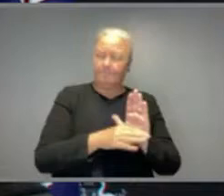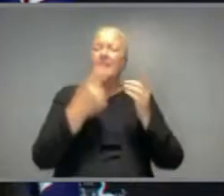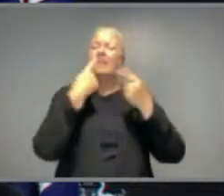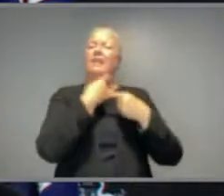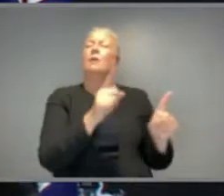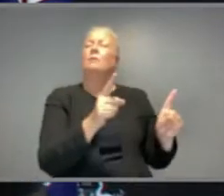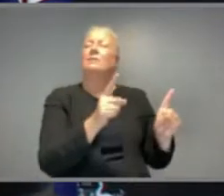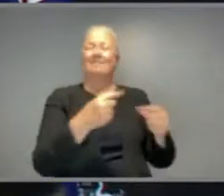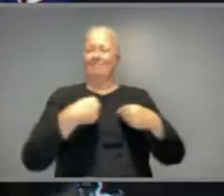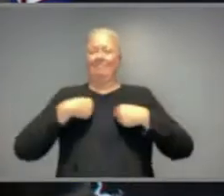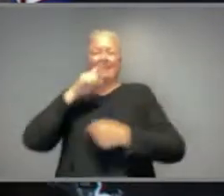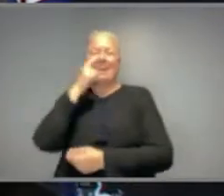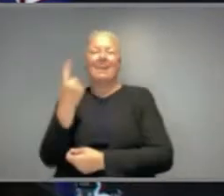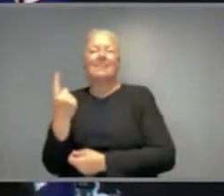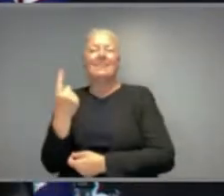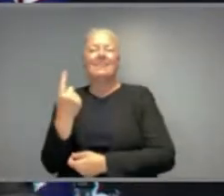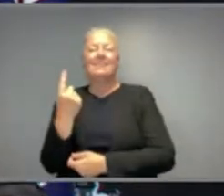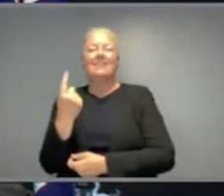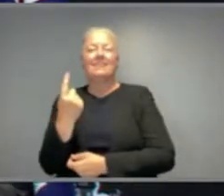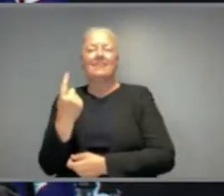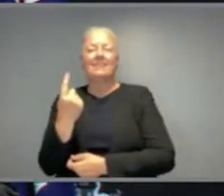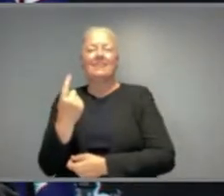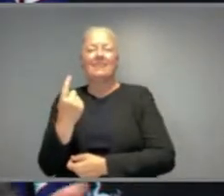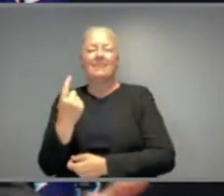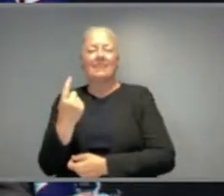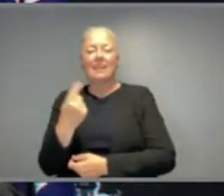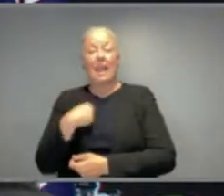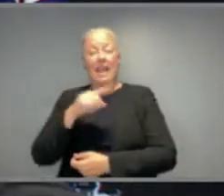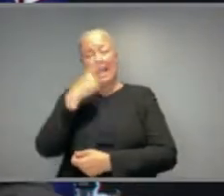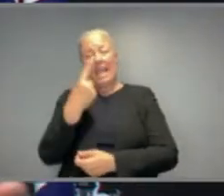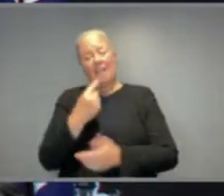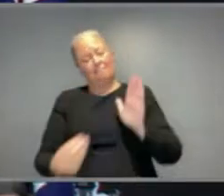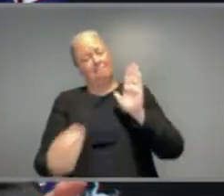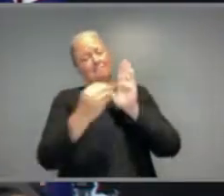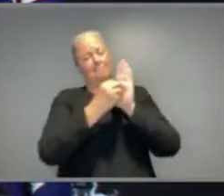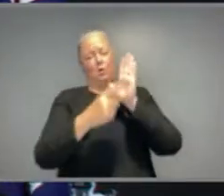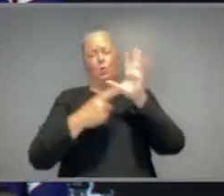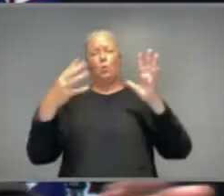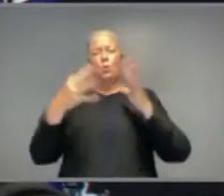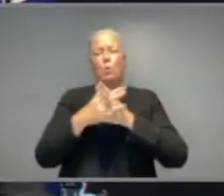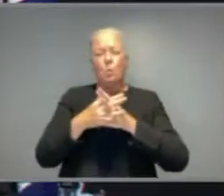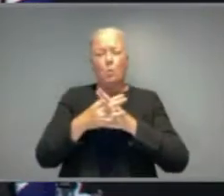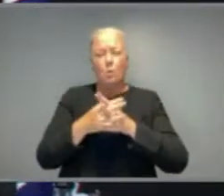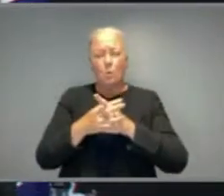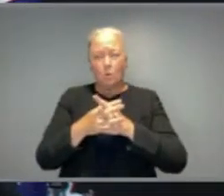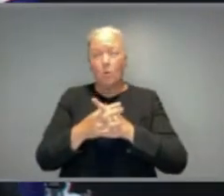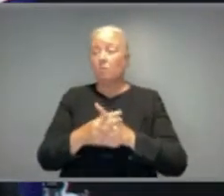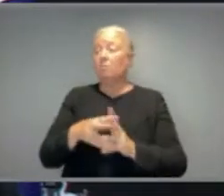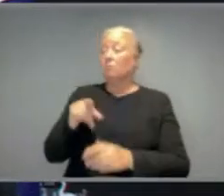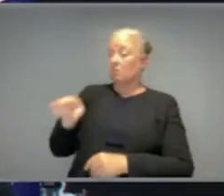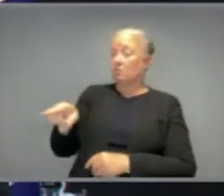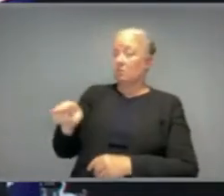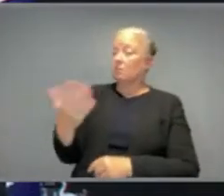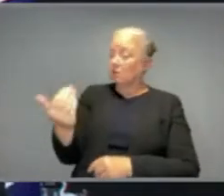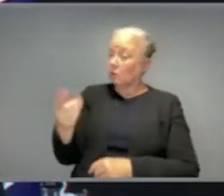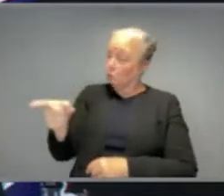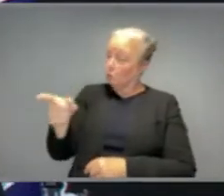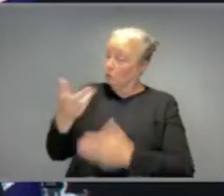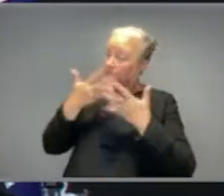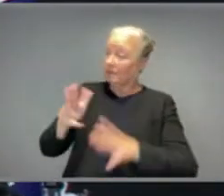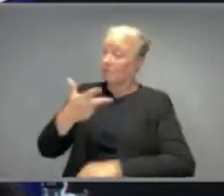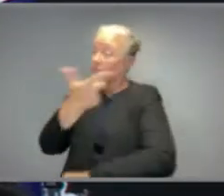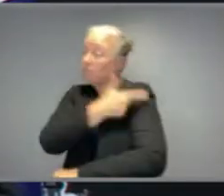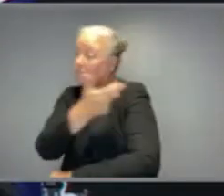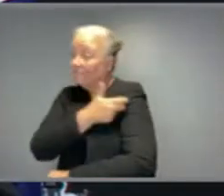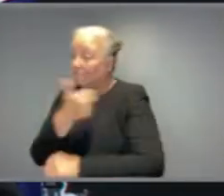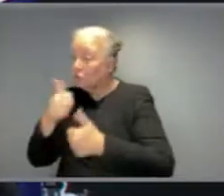I can't make it the law for someone to require of a customer to declare their vaccination status or